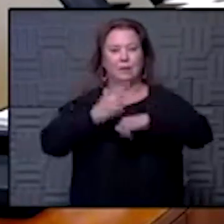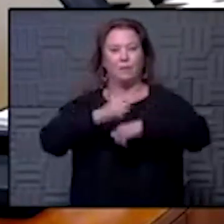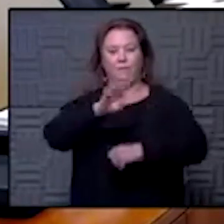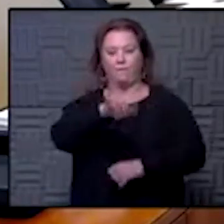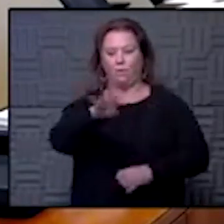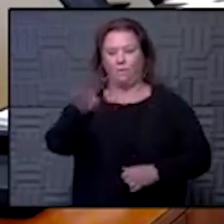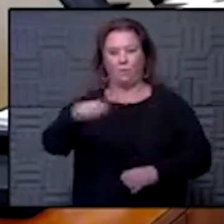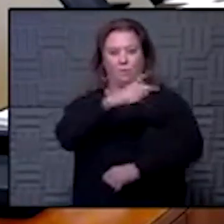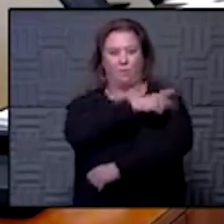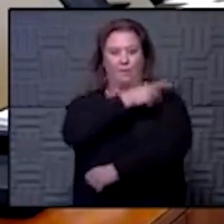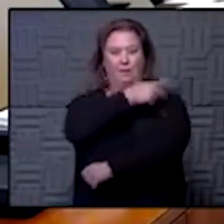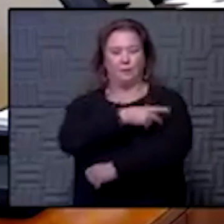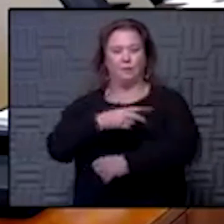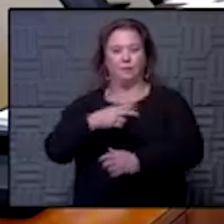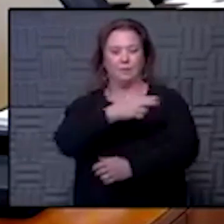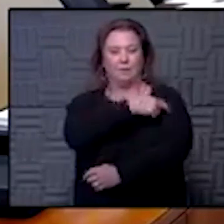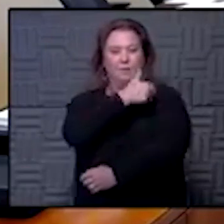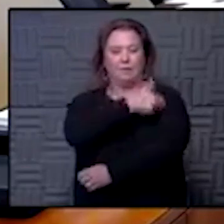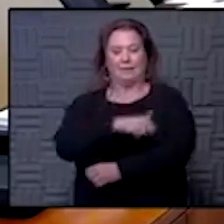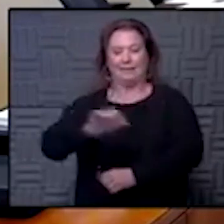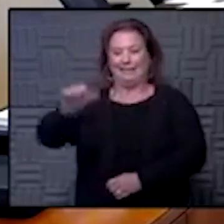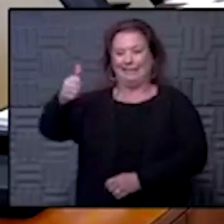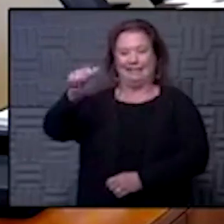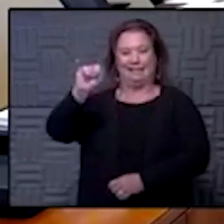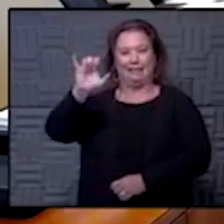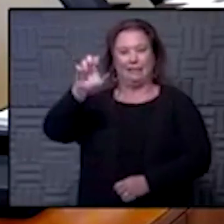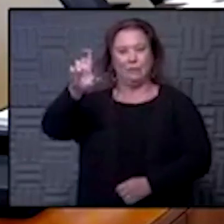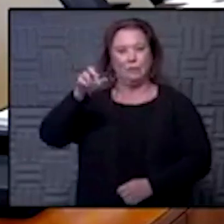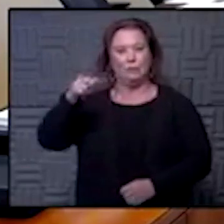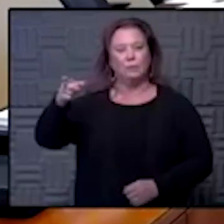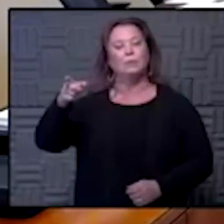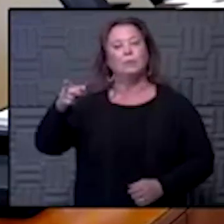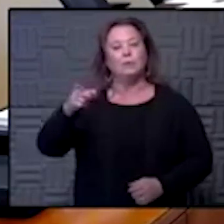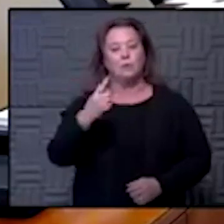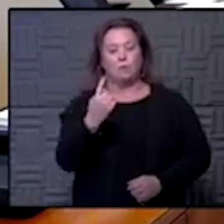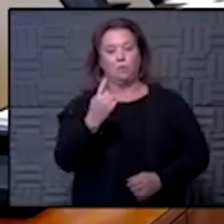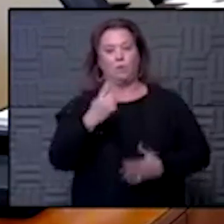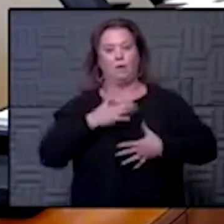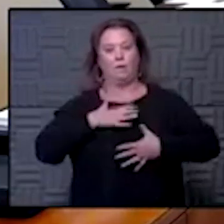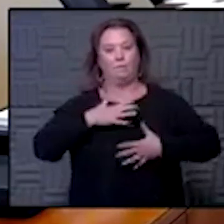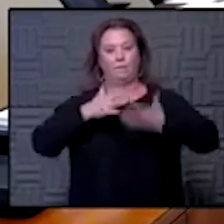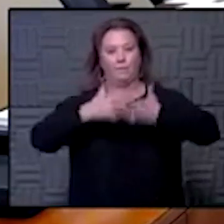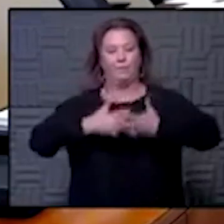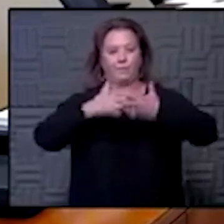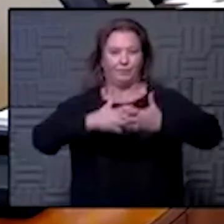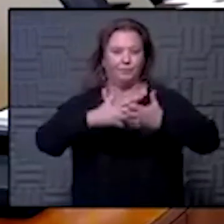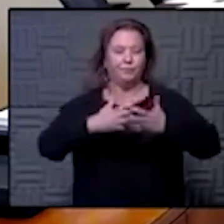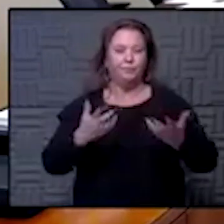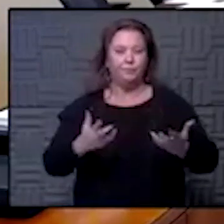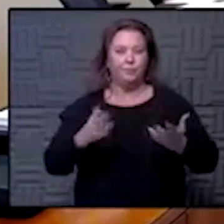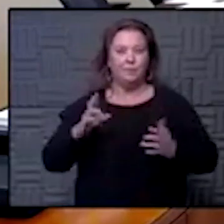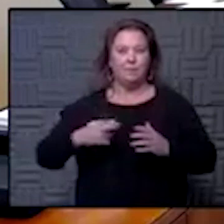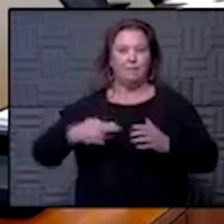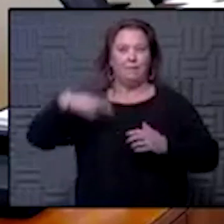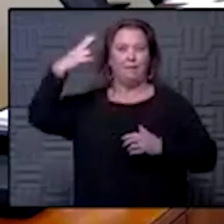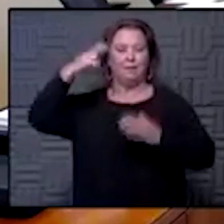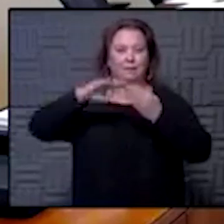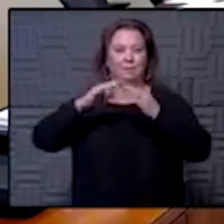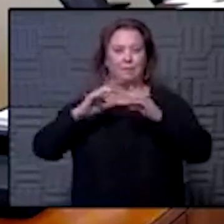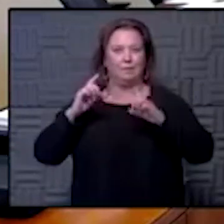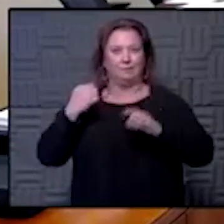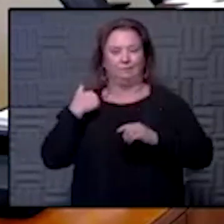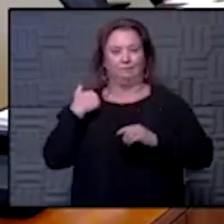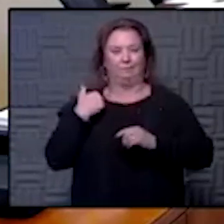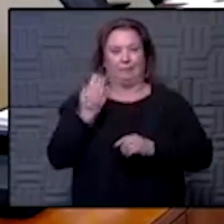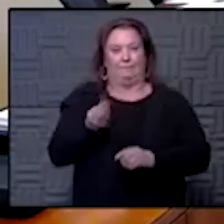44 patients in the hospital. We have 10 in the ICU and only 1 on a ventilator. We were at our high point this past Monday